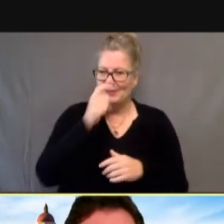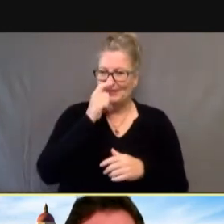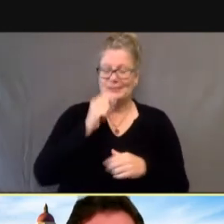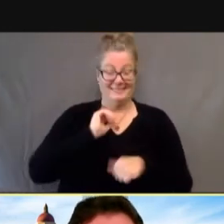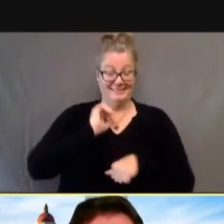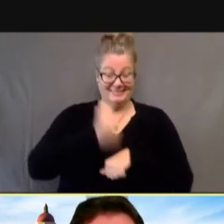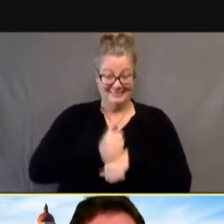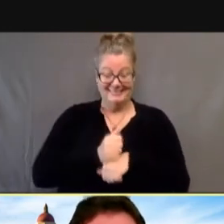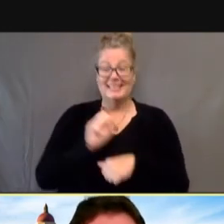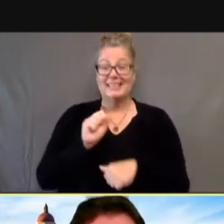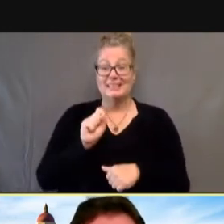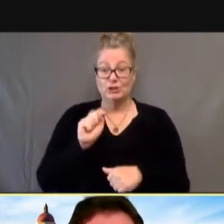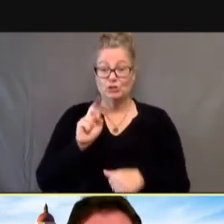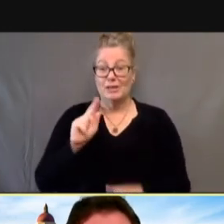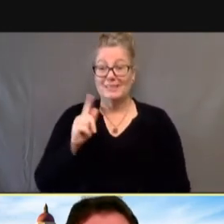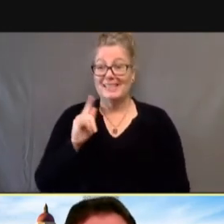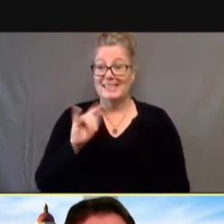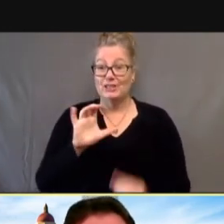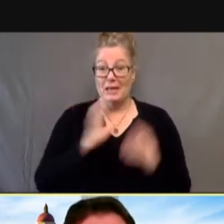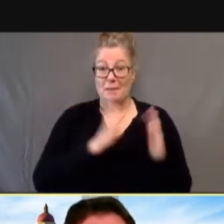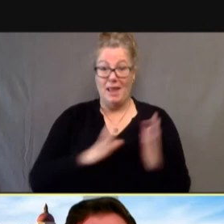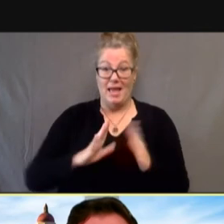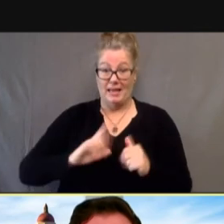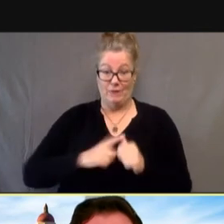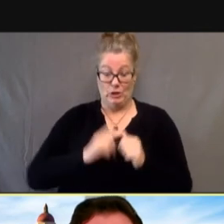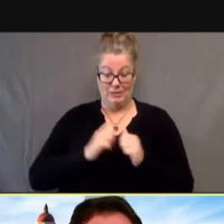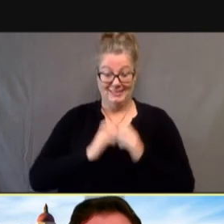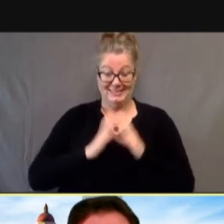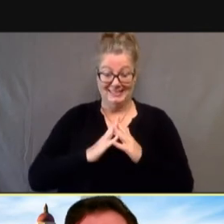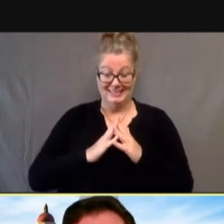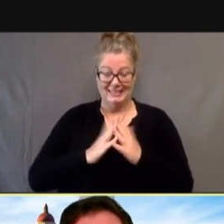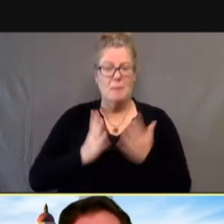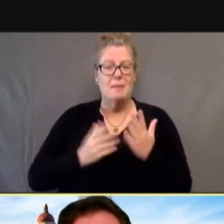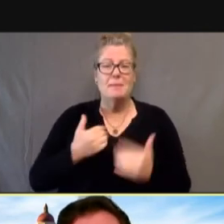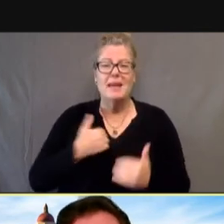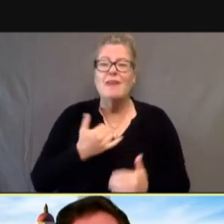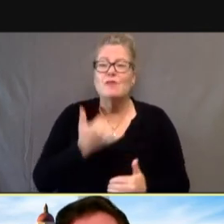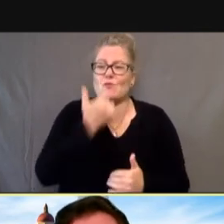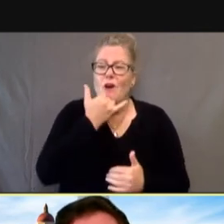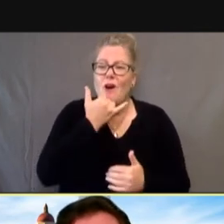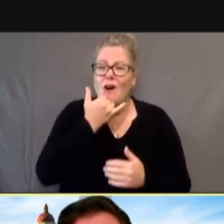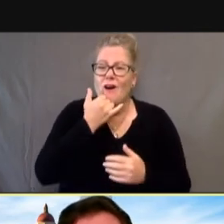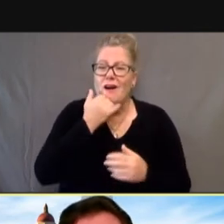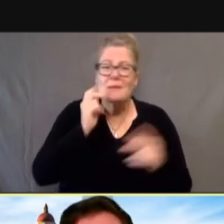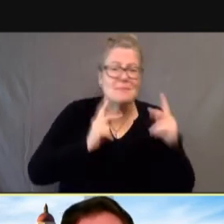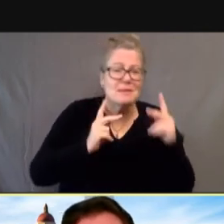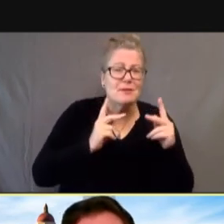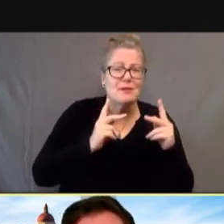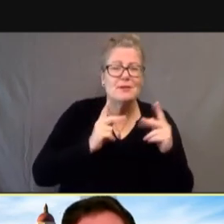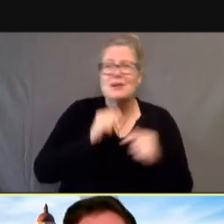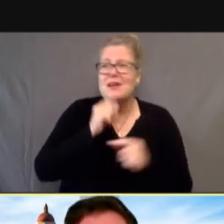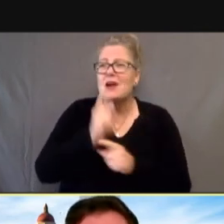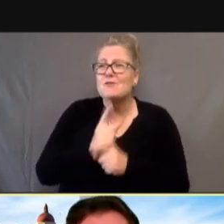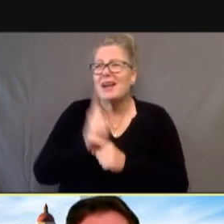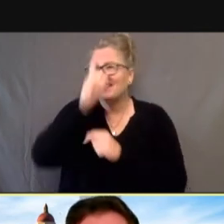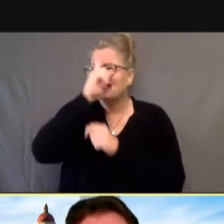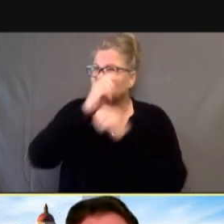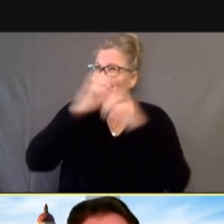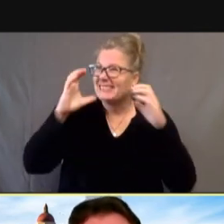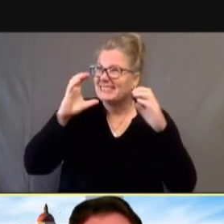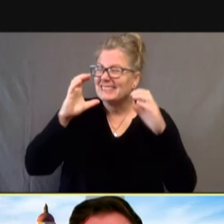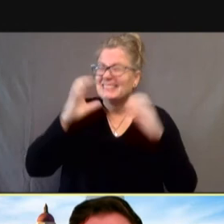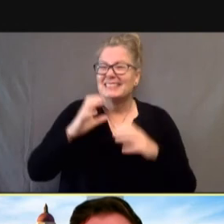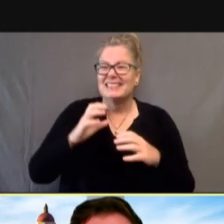or the right people in place. But if you don't do it first, you have the potential to flounder and make